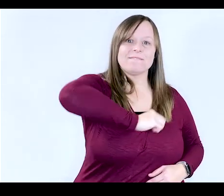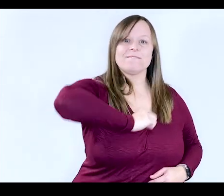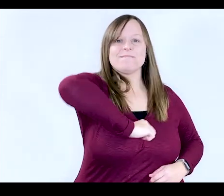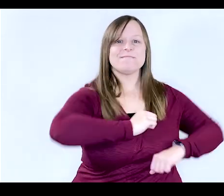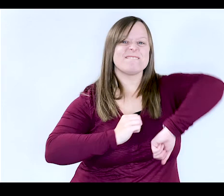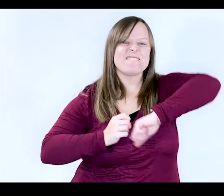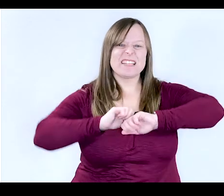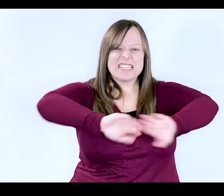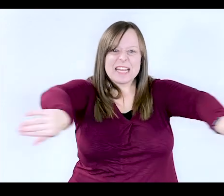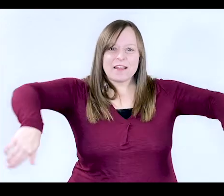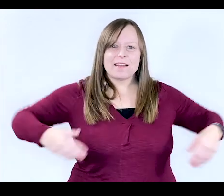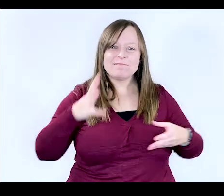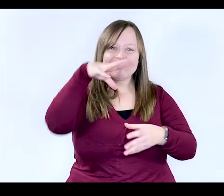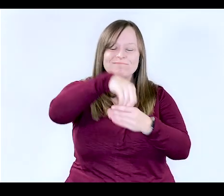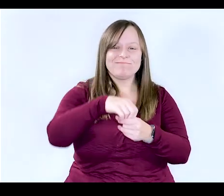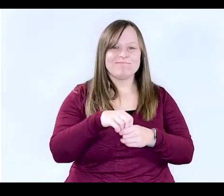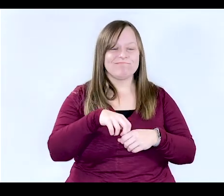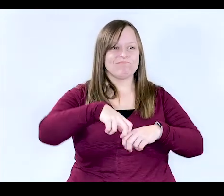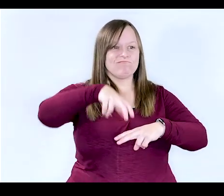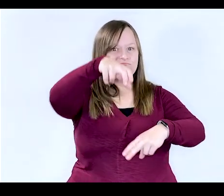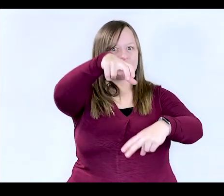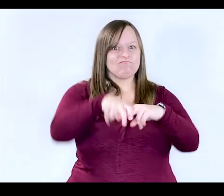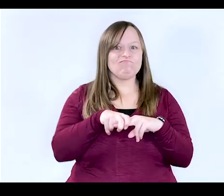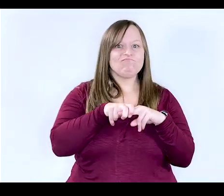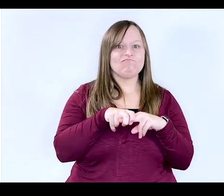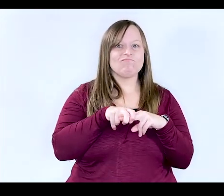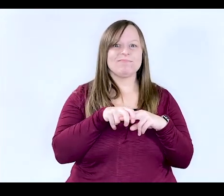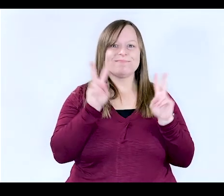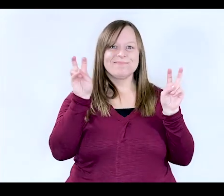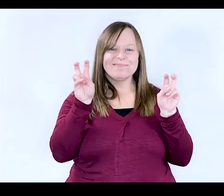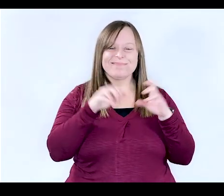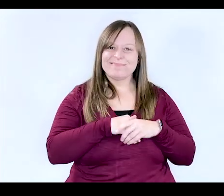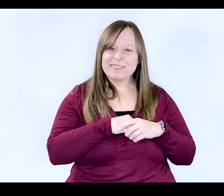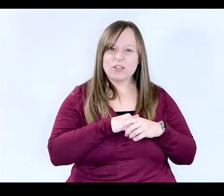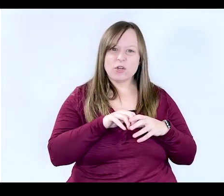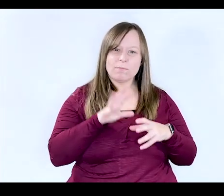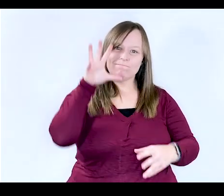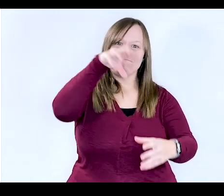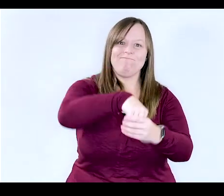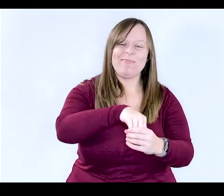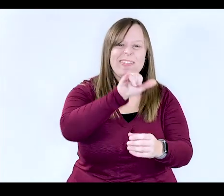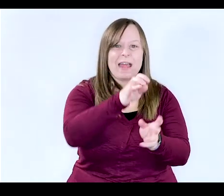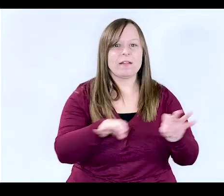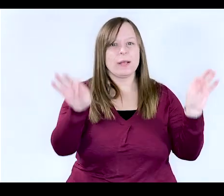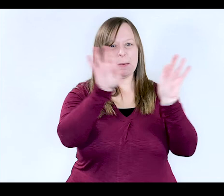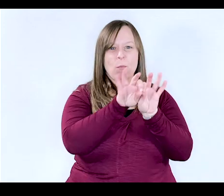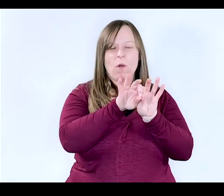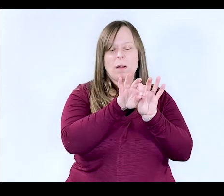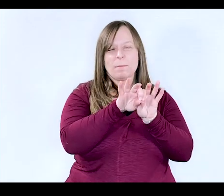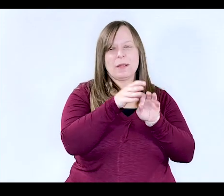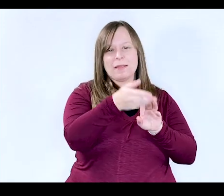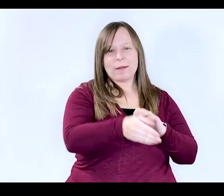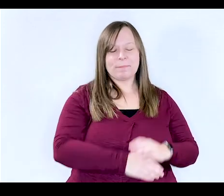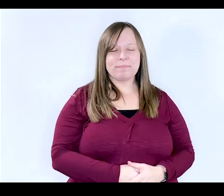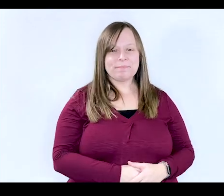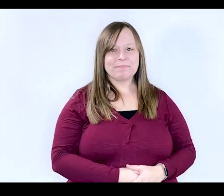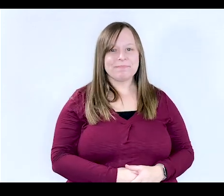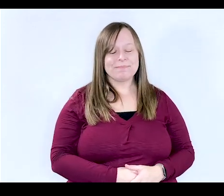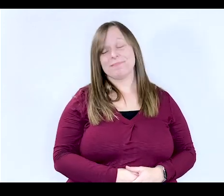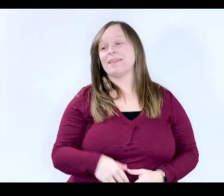your elbows and making your own chair and getting there in any way you can. That's what's important about being at the